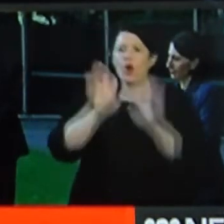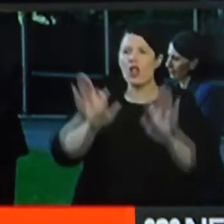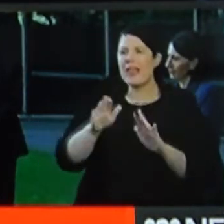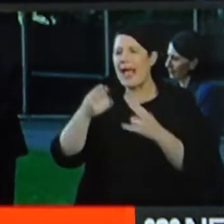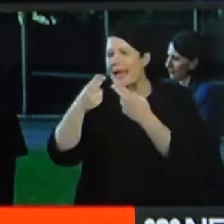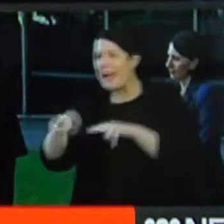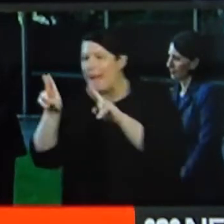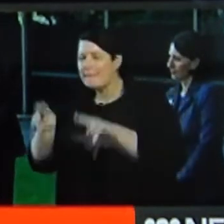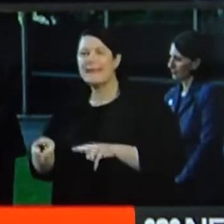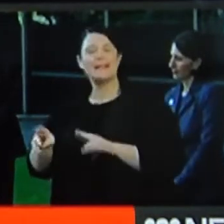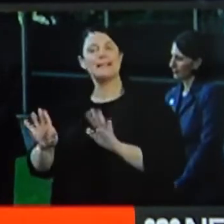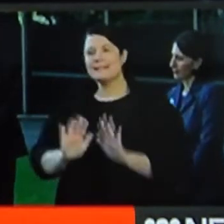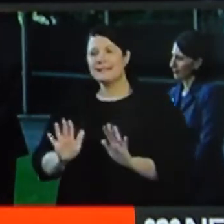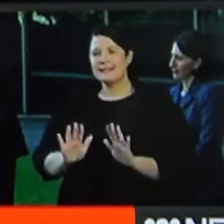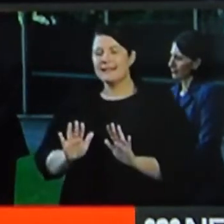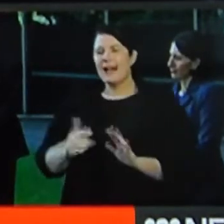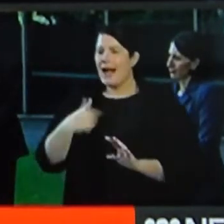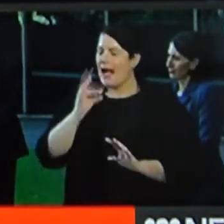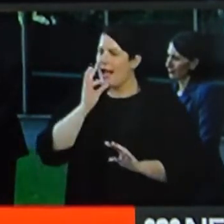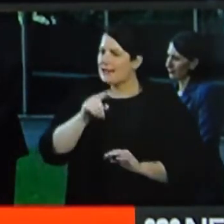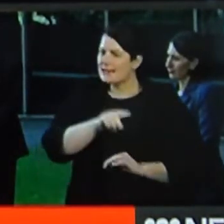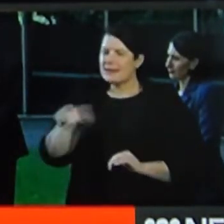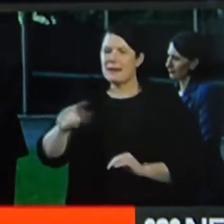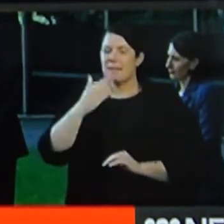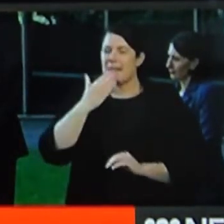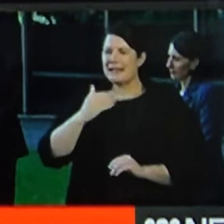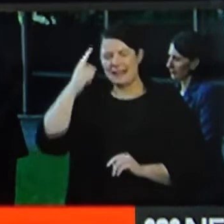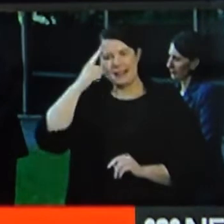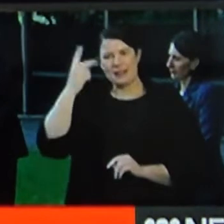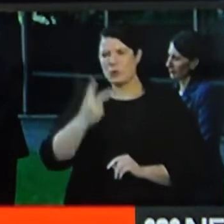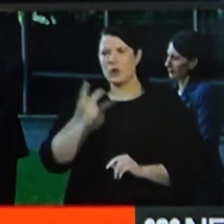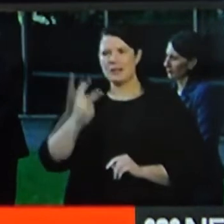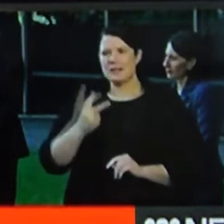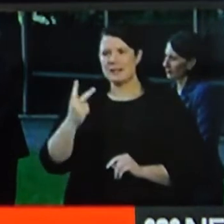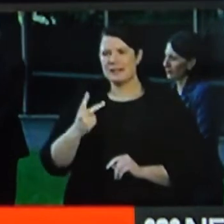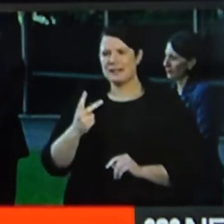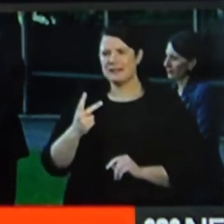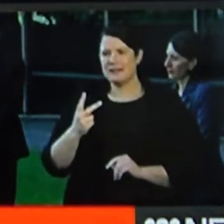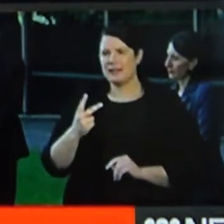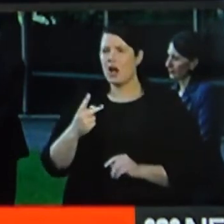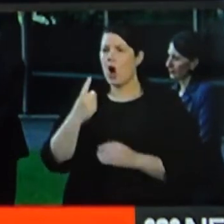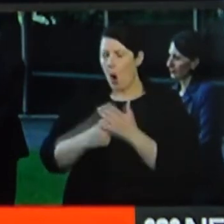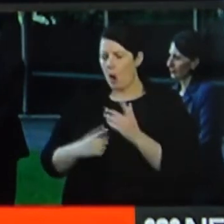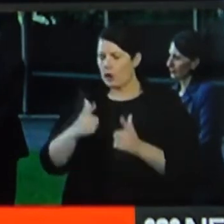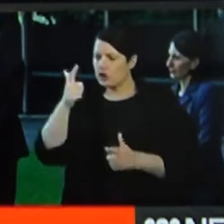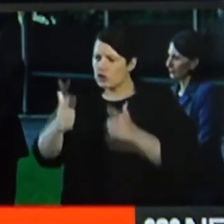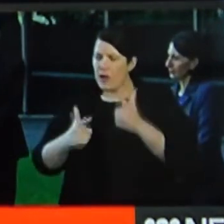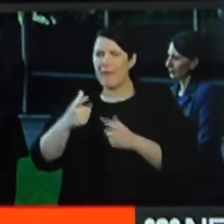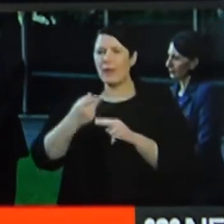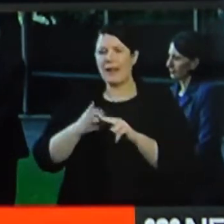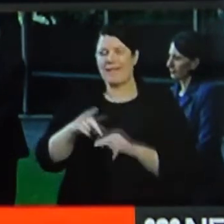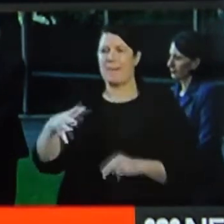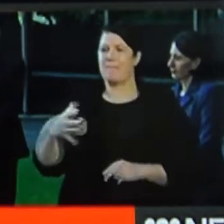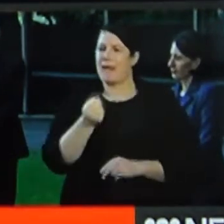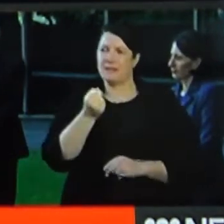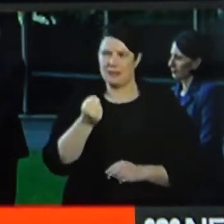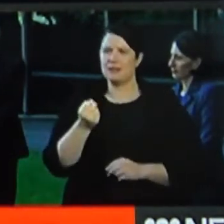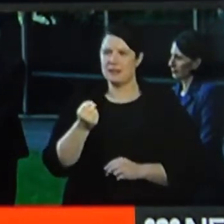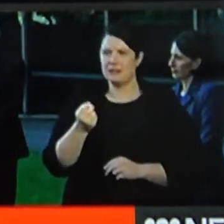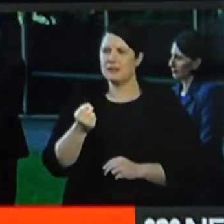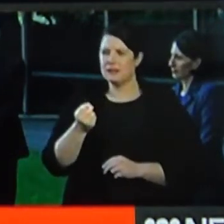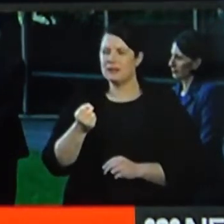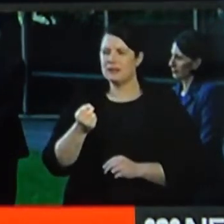around, I do urge everyone to not only travel for essential reasons. It is very important that